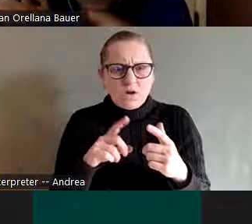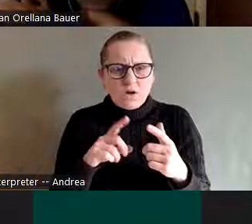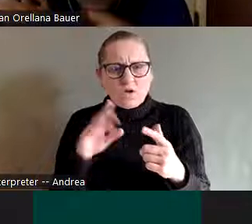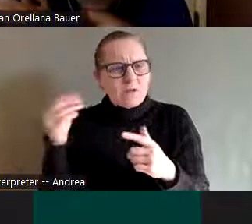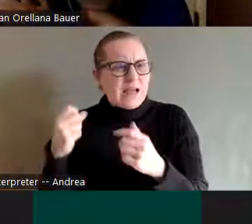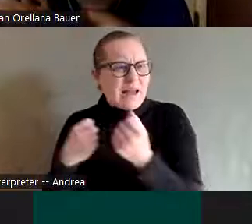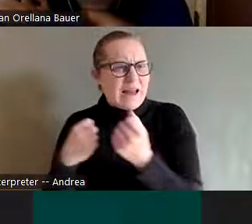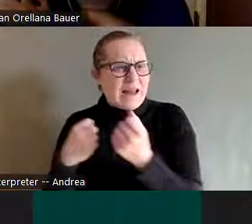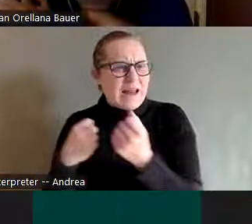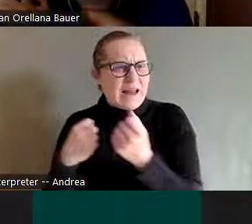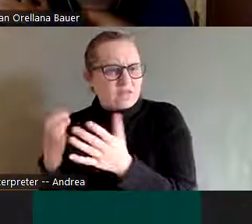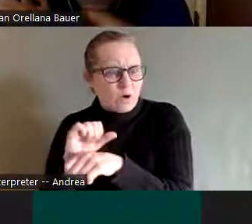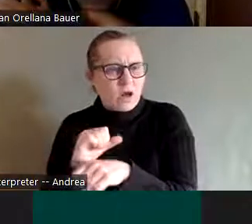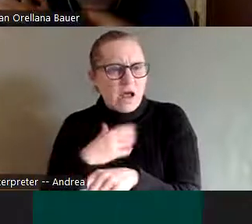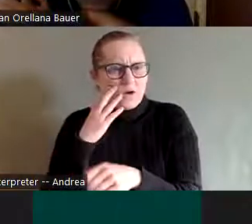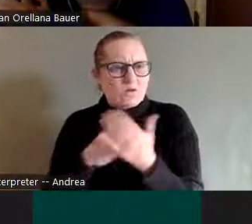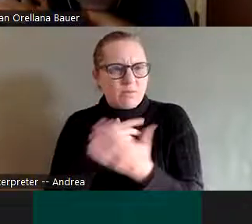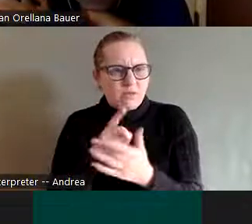I know some of you are continuing.